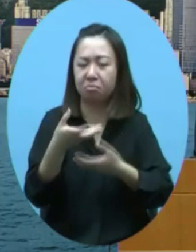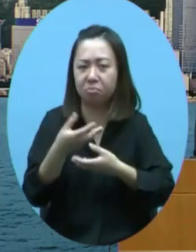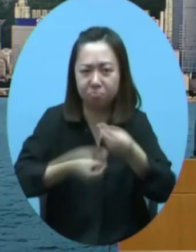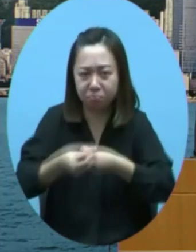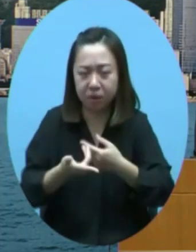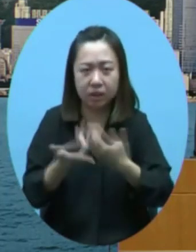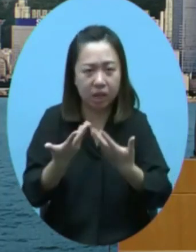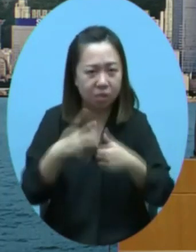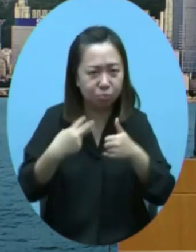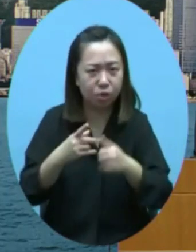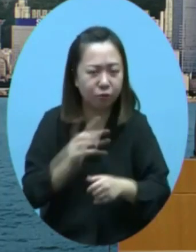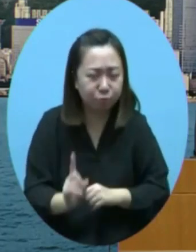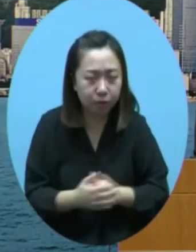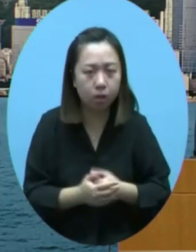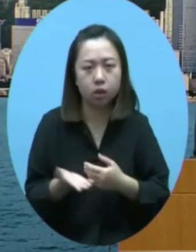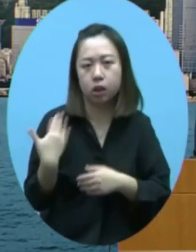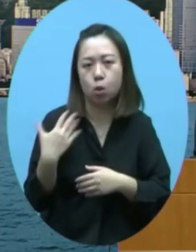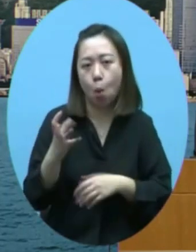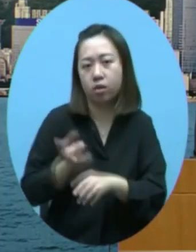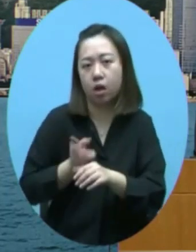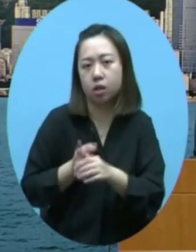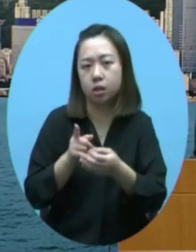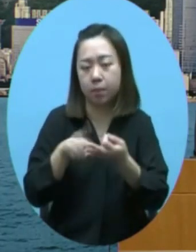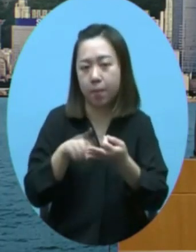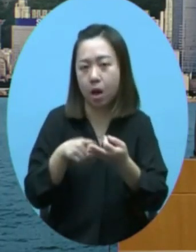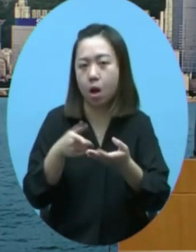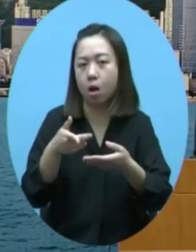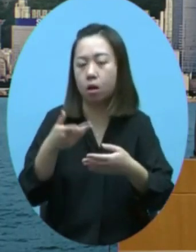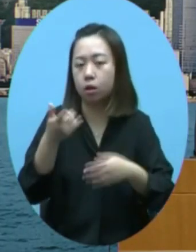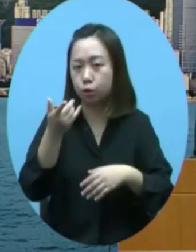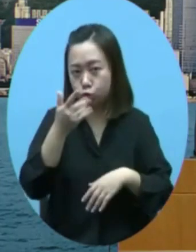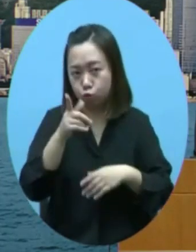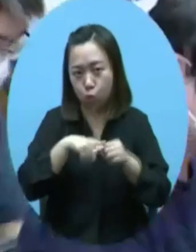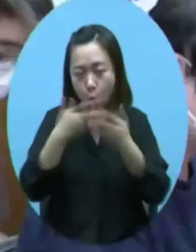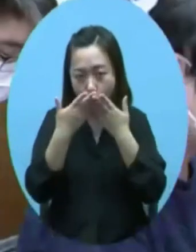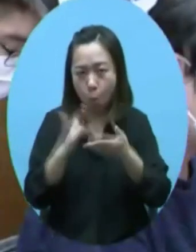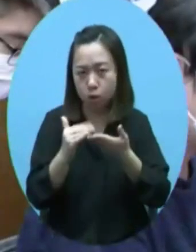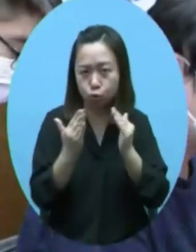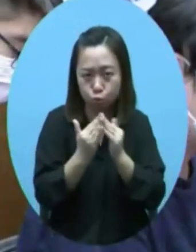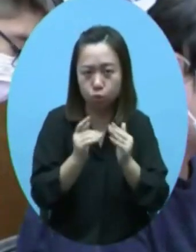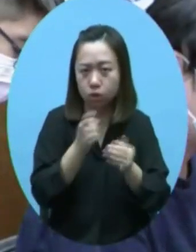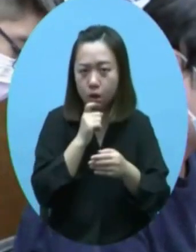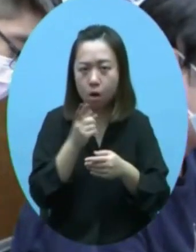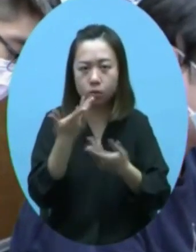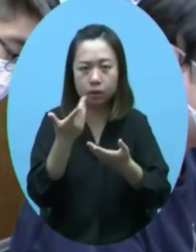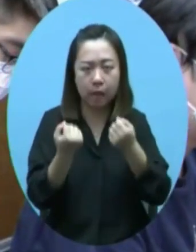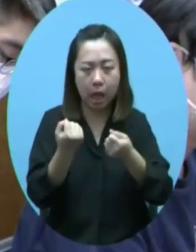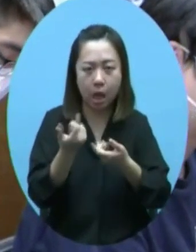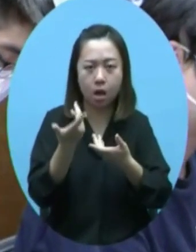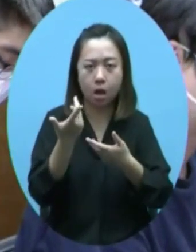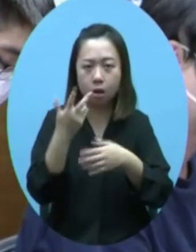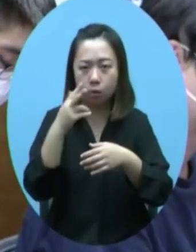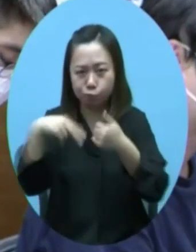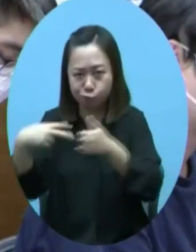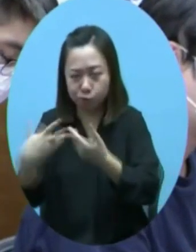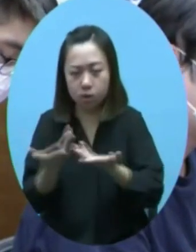students from various schools have been infected. In Wong Tai Shin school, there was a student that